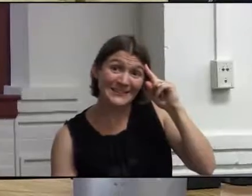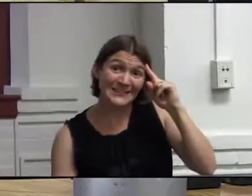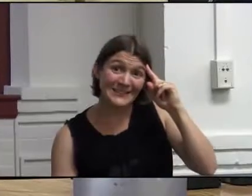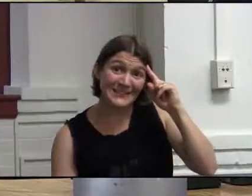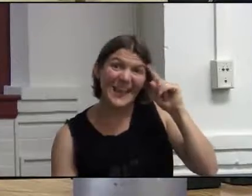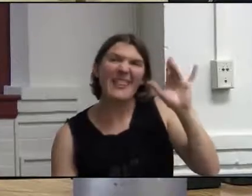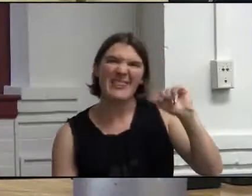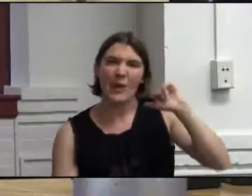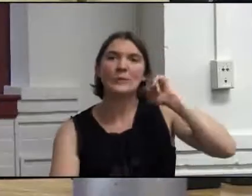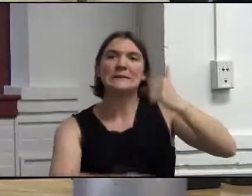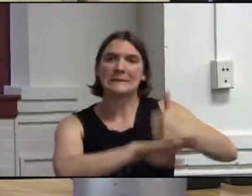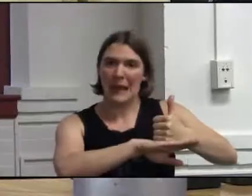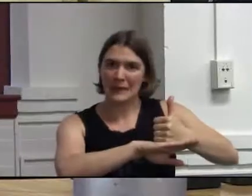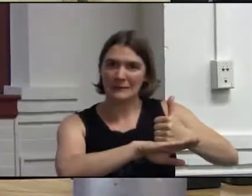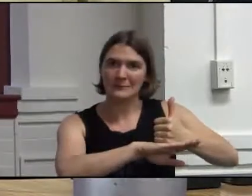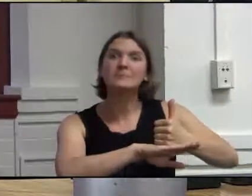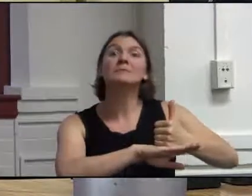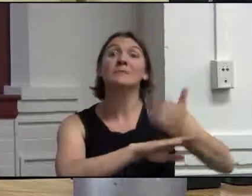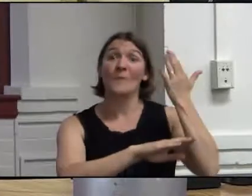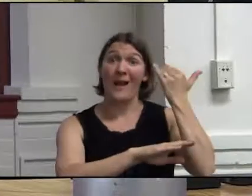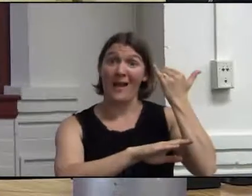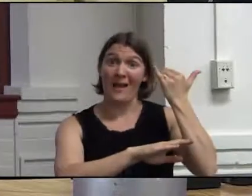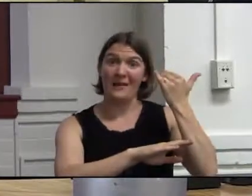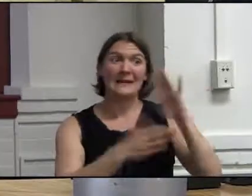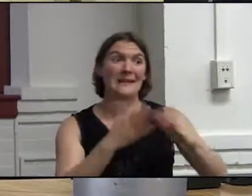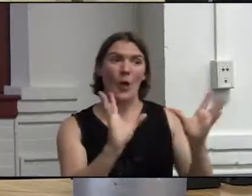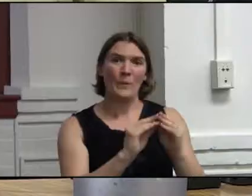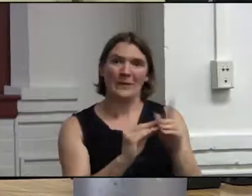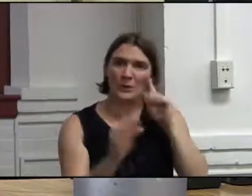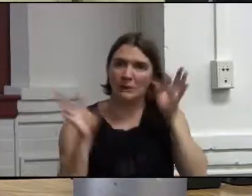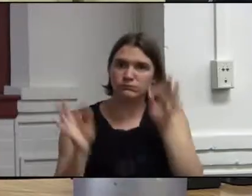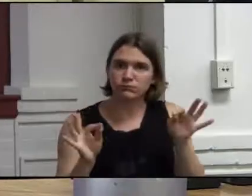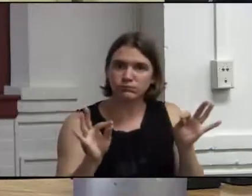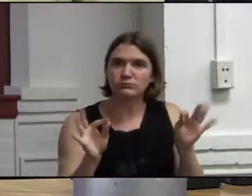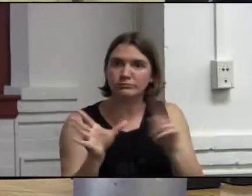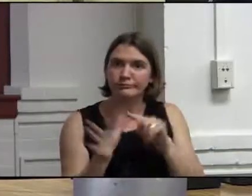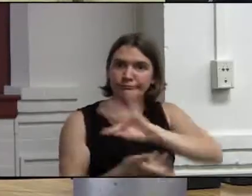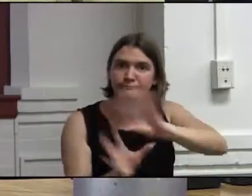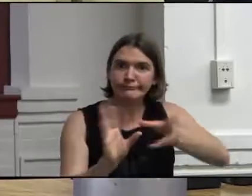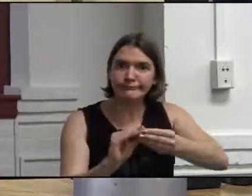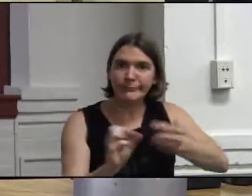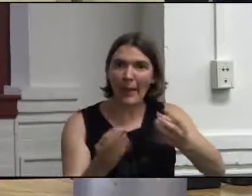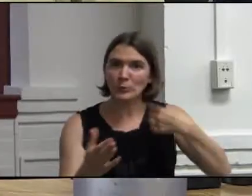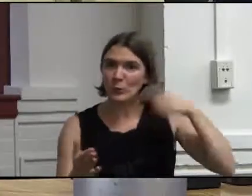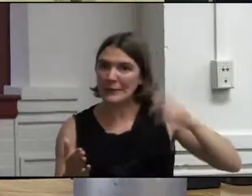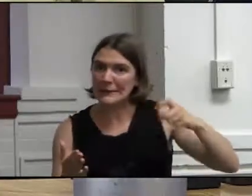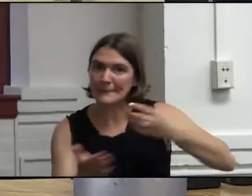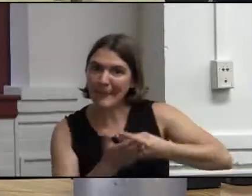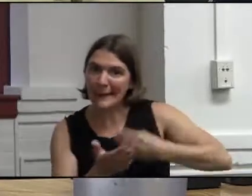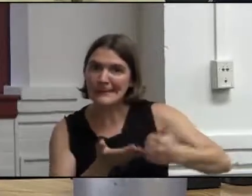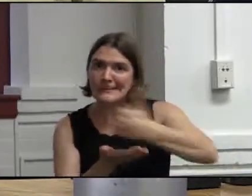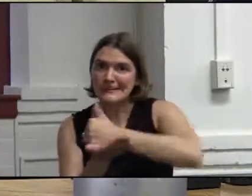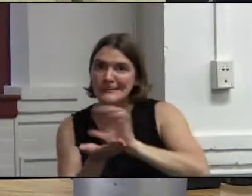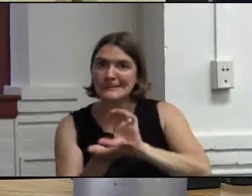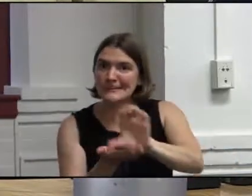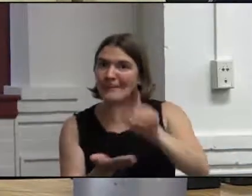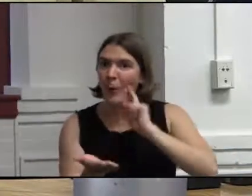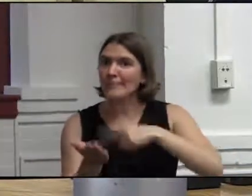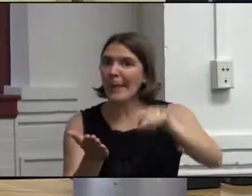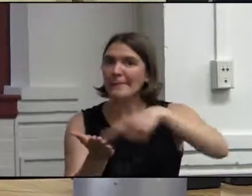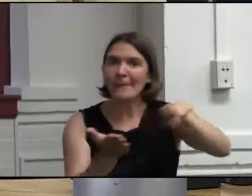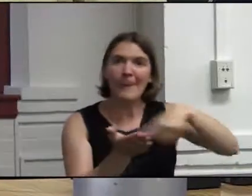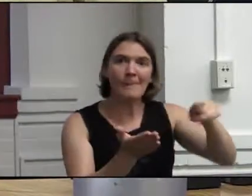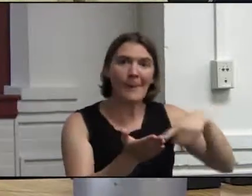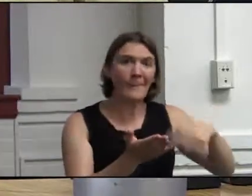$1.27, was set by what we decided to spend at town meeting. That's correct. In looking at how much, money that we take